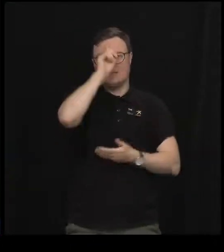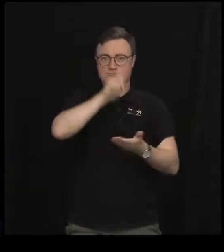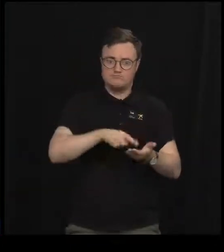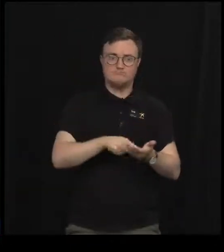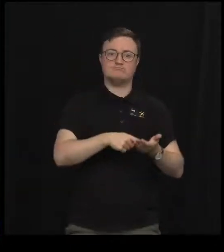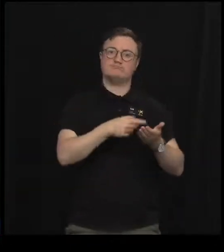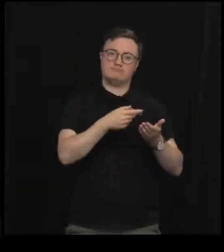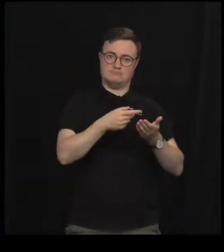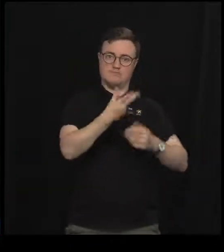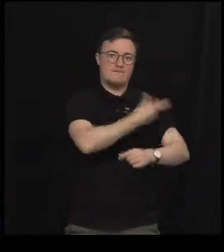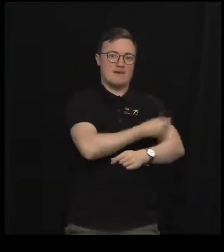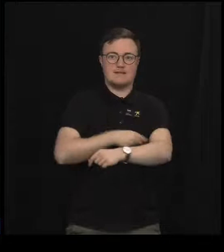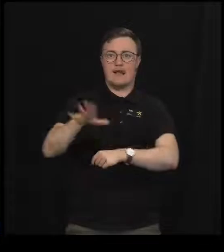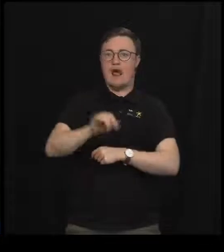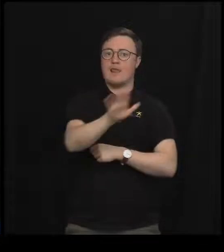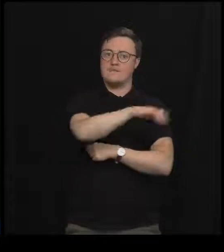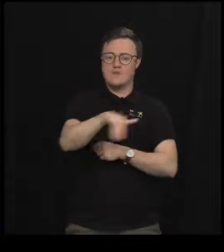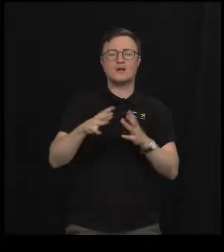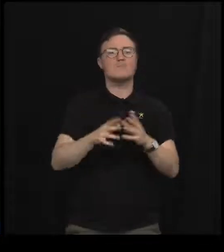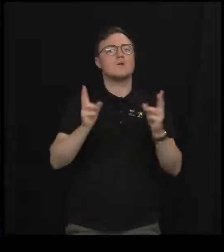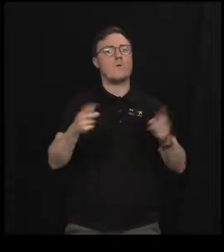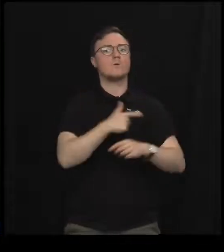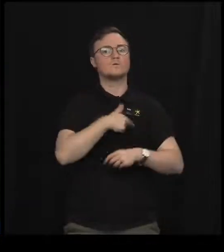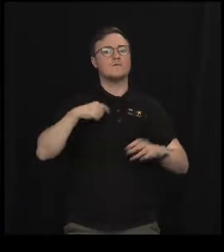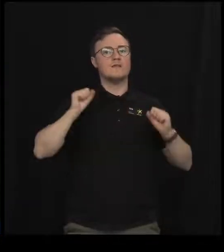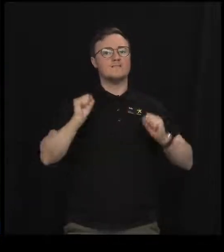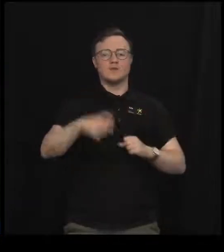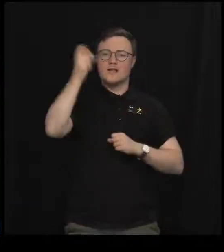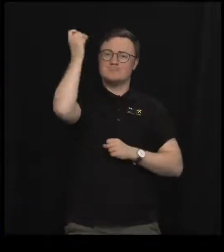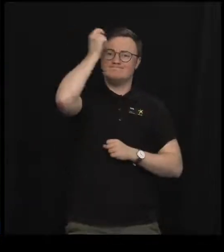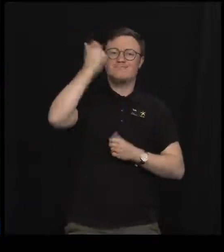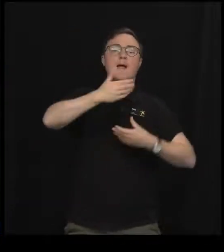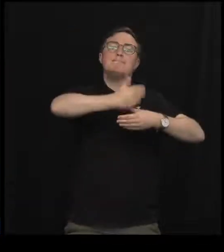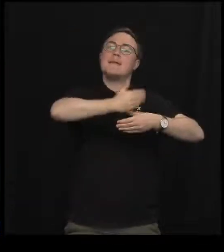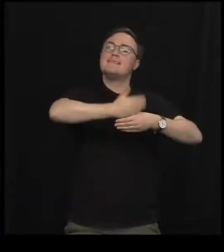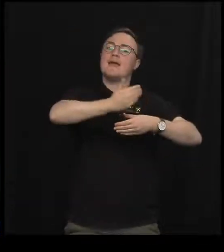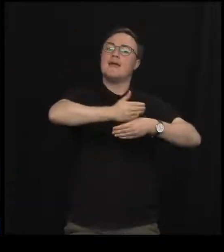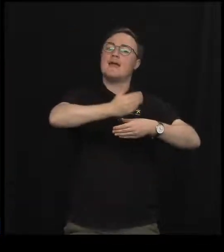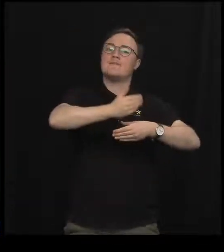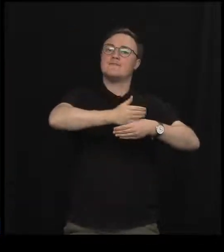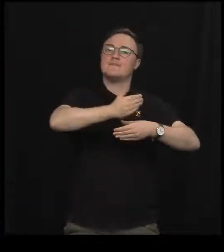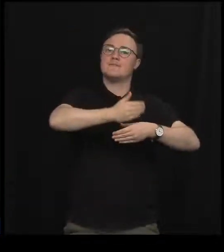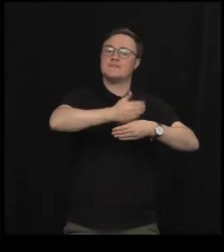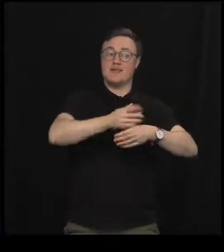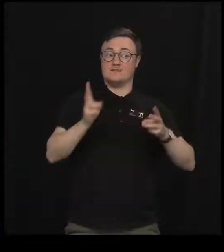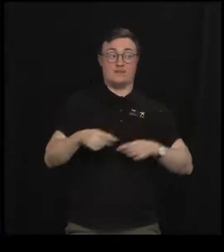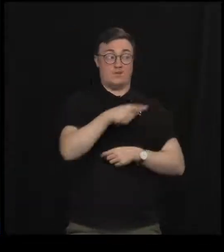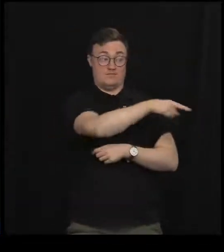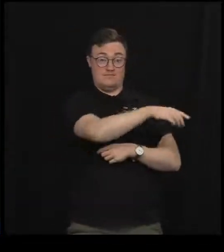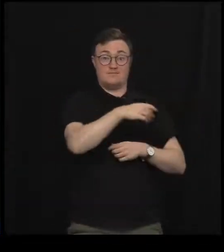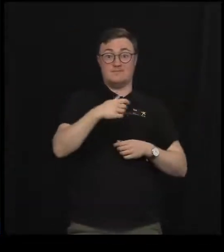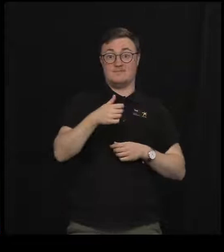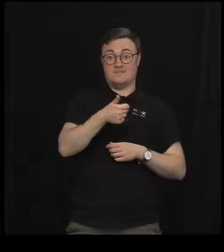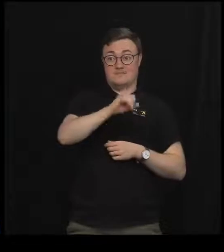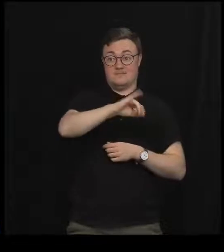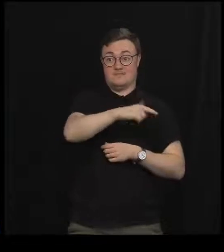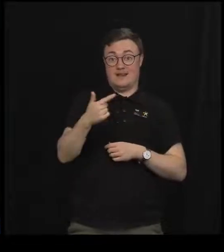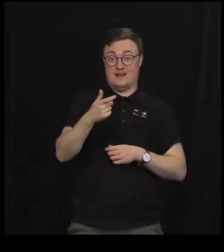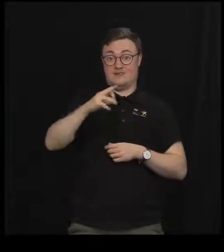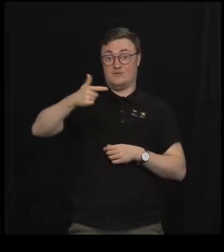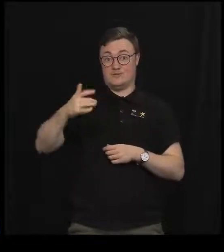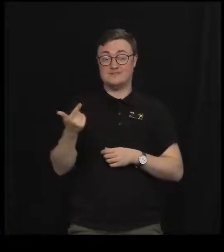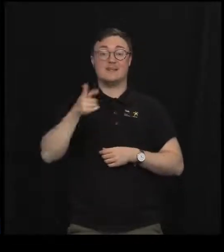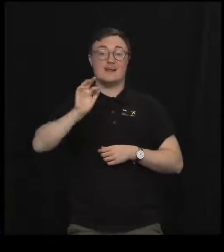shape. But we also need to innovate actually in the behavioral systems that build trust and acceptability so that actually people stick their